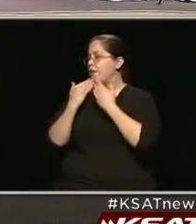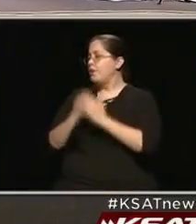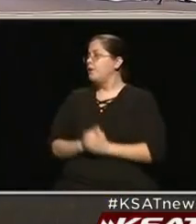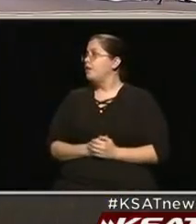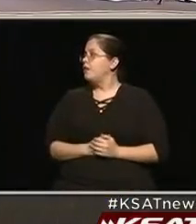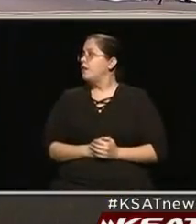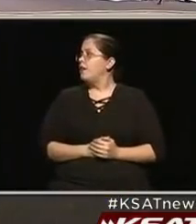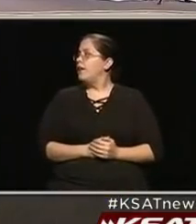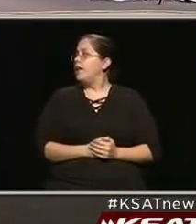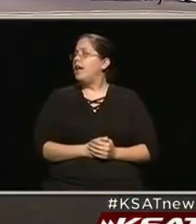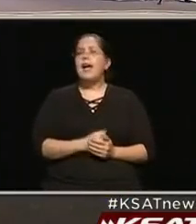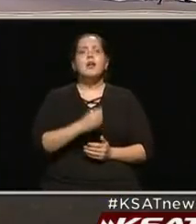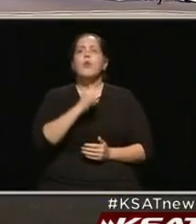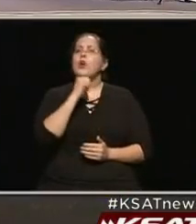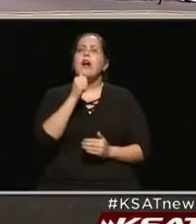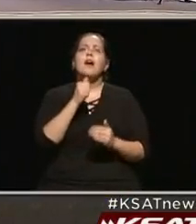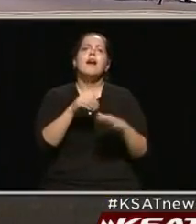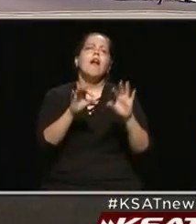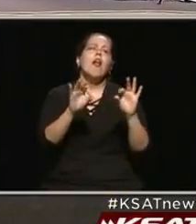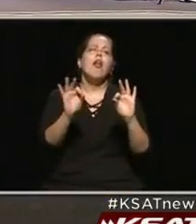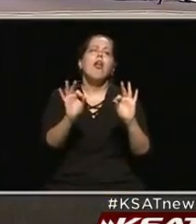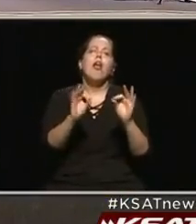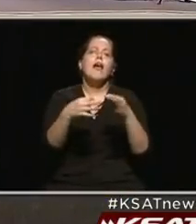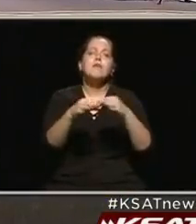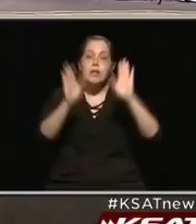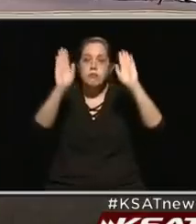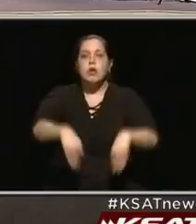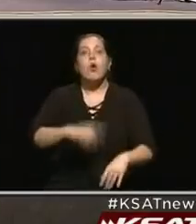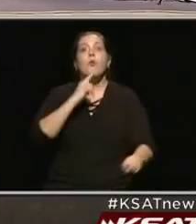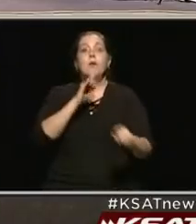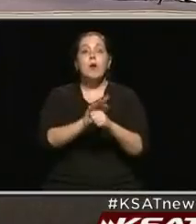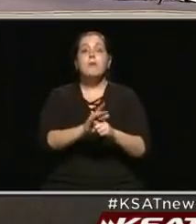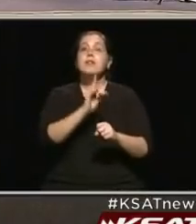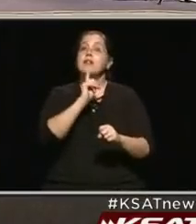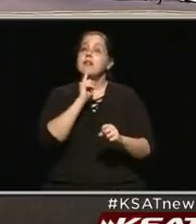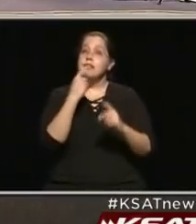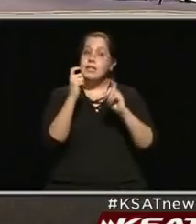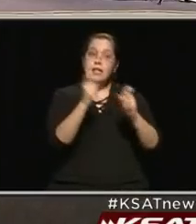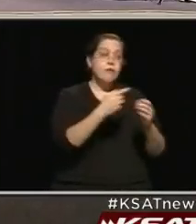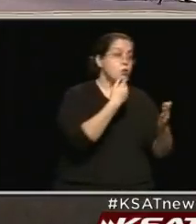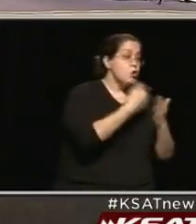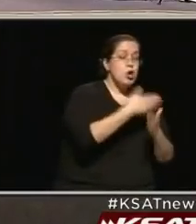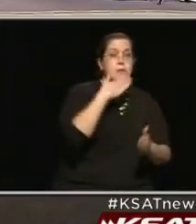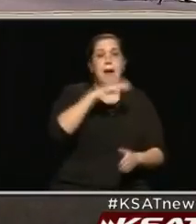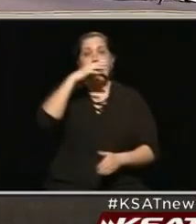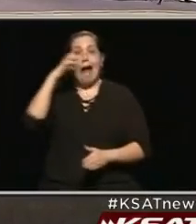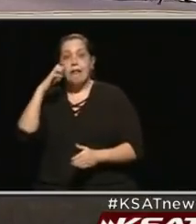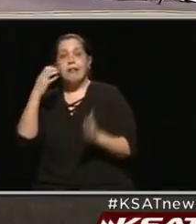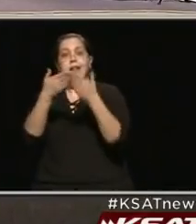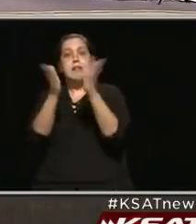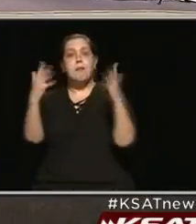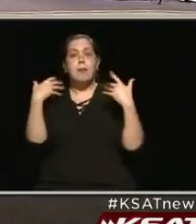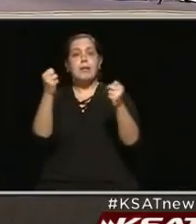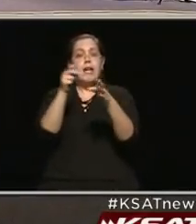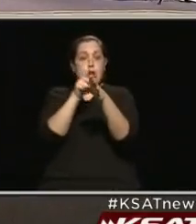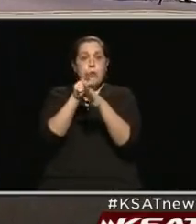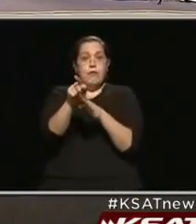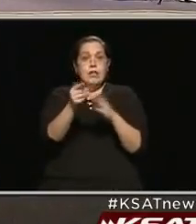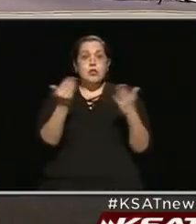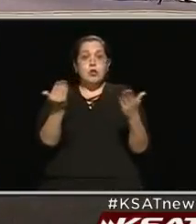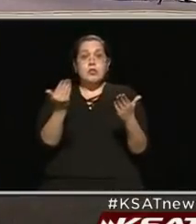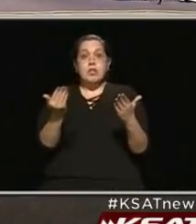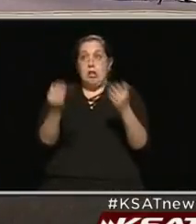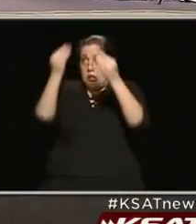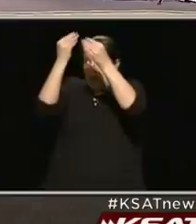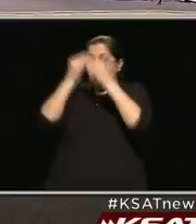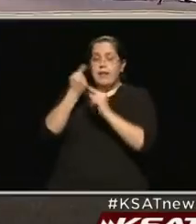And we're not going to sugarcoat this. We promised you to give you the good, the bad, and the ugly. The public health professionals here giving